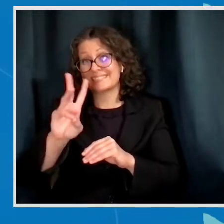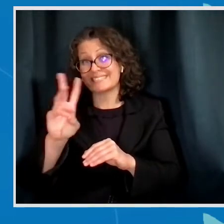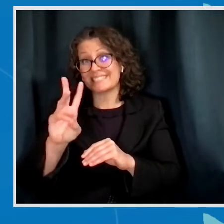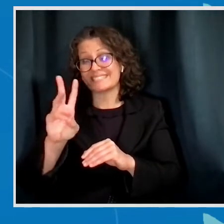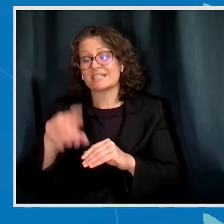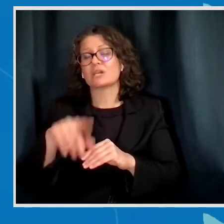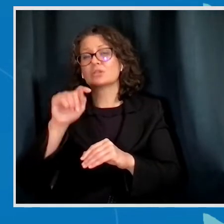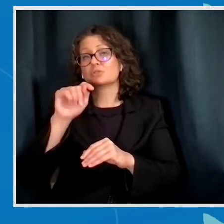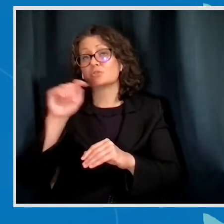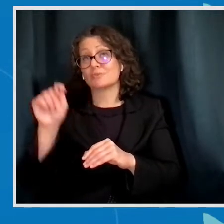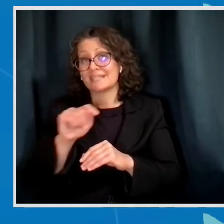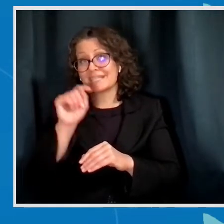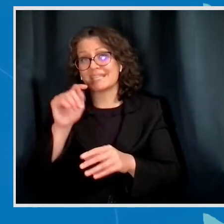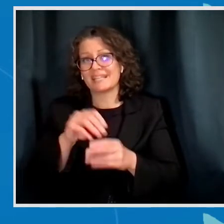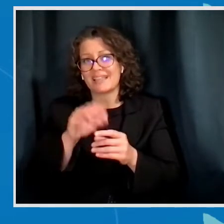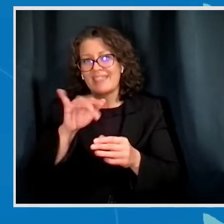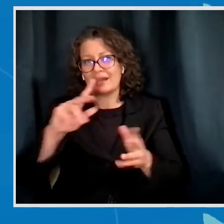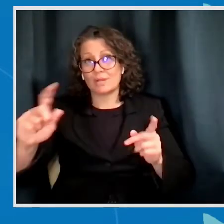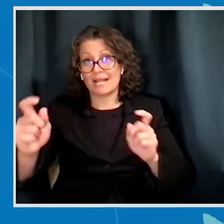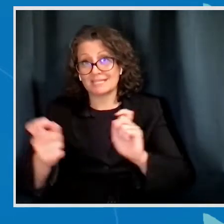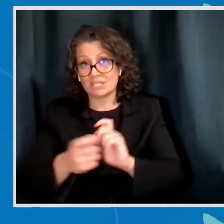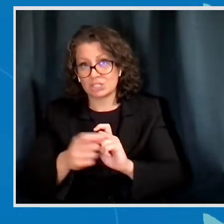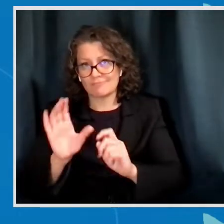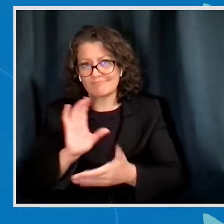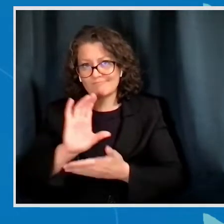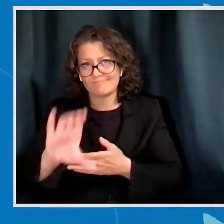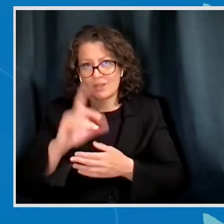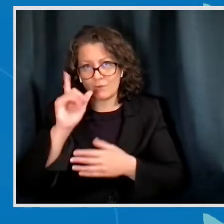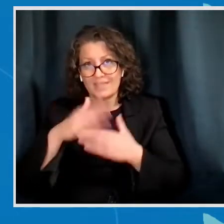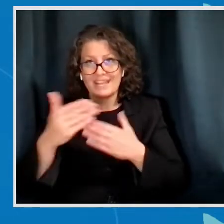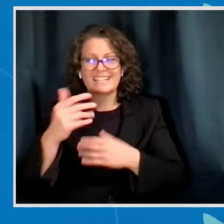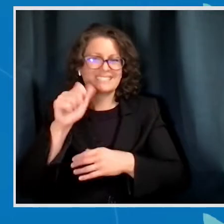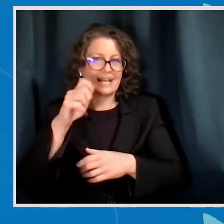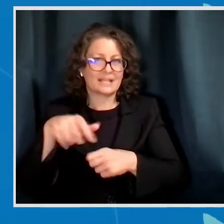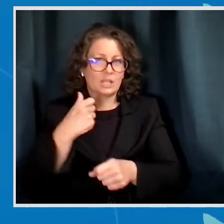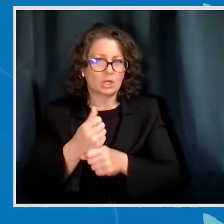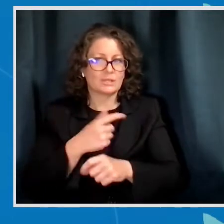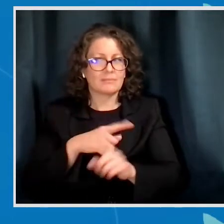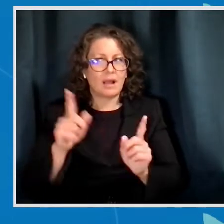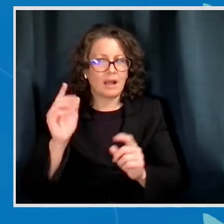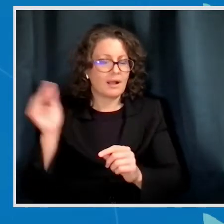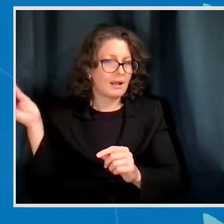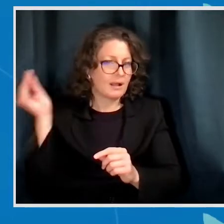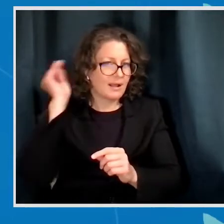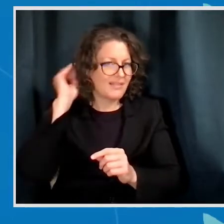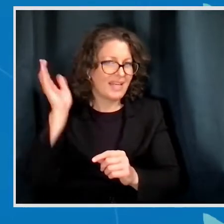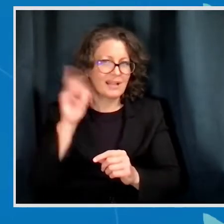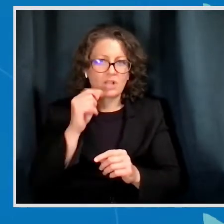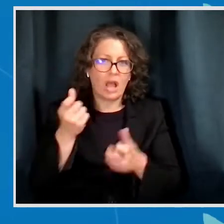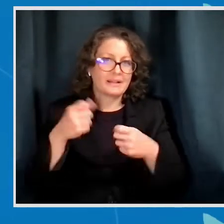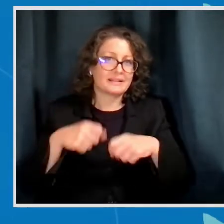over the next 10 years. But mind you, folks, that's not giveaway money. That's not